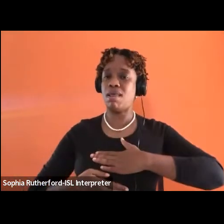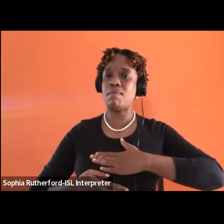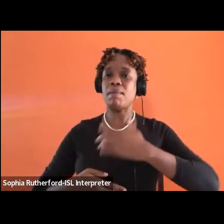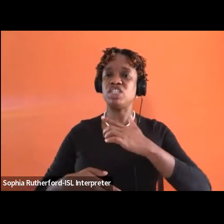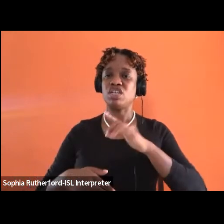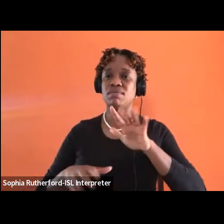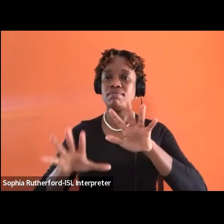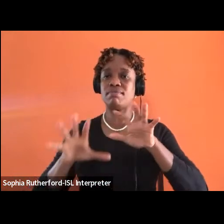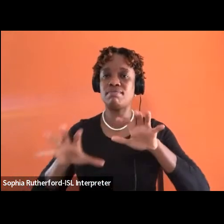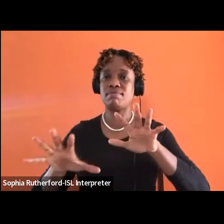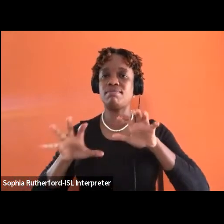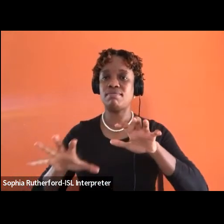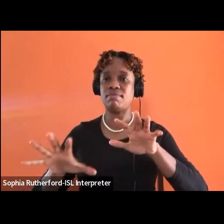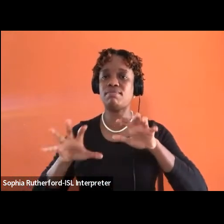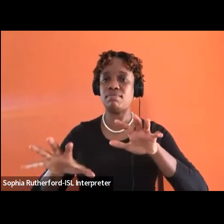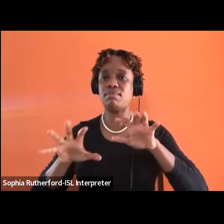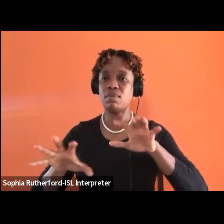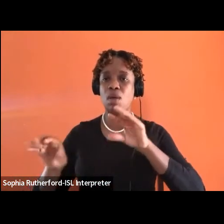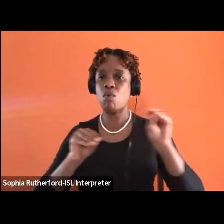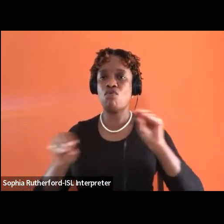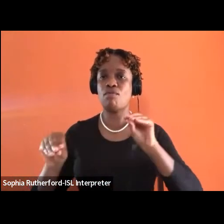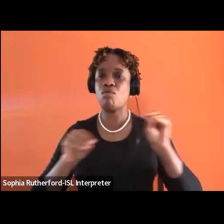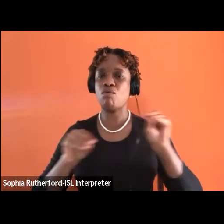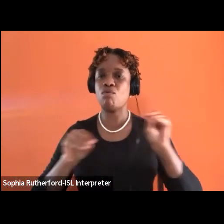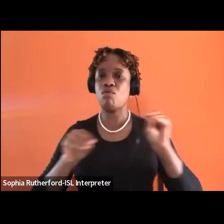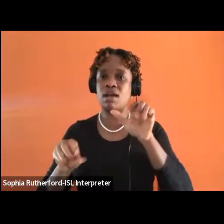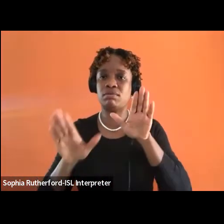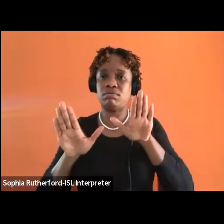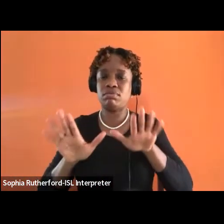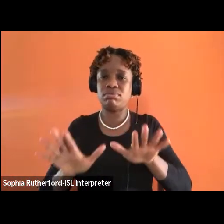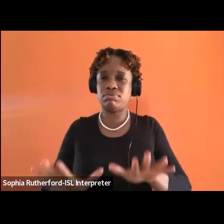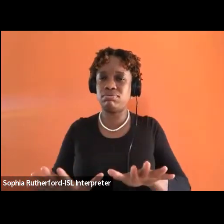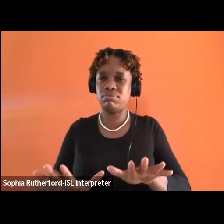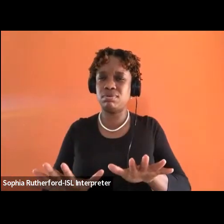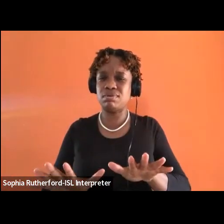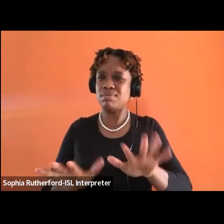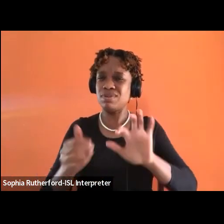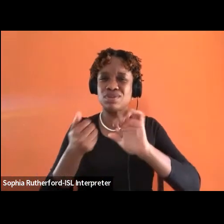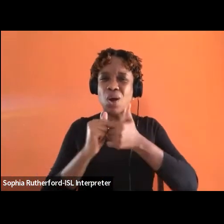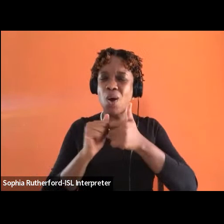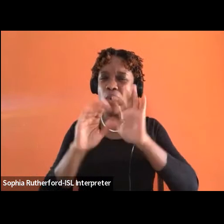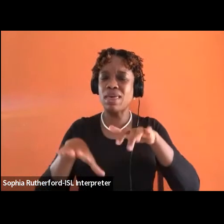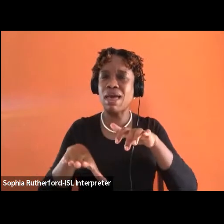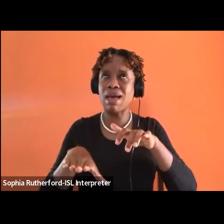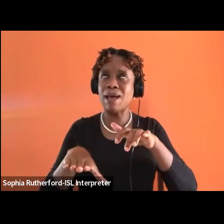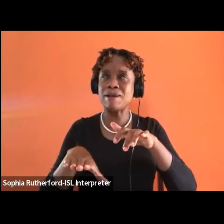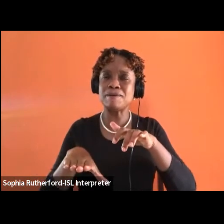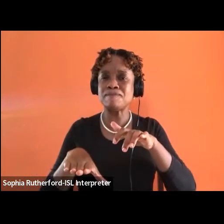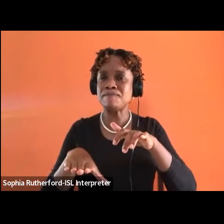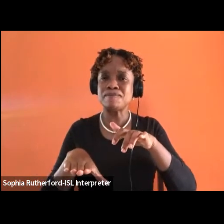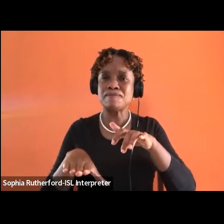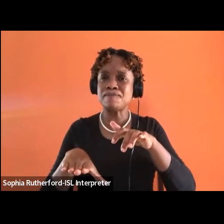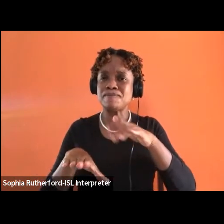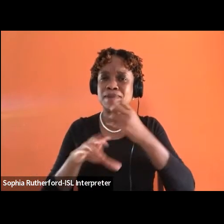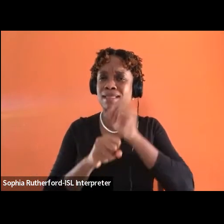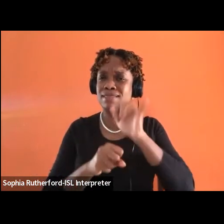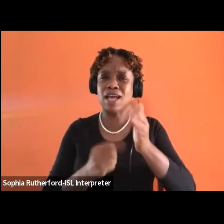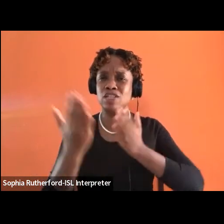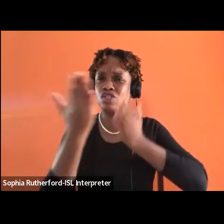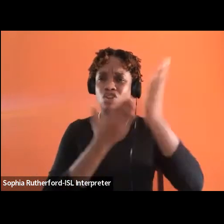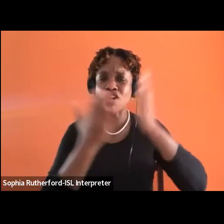own that readily. So I do not know anywhere in Jamaica where I can get that service without